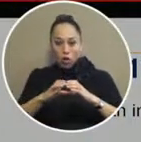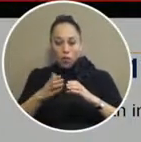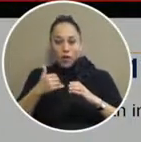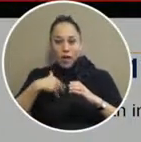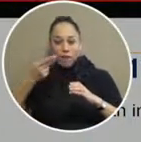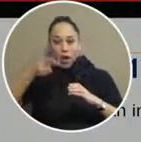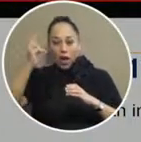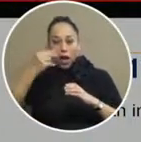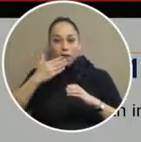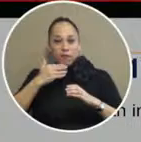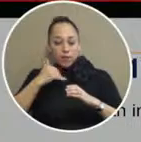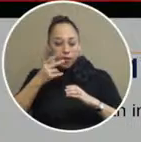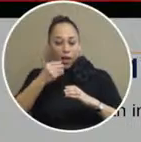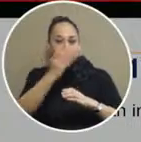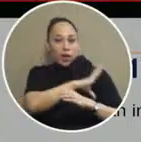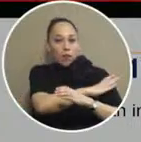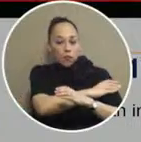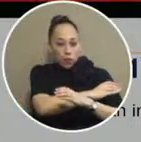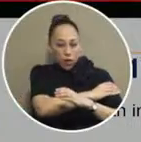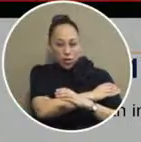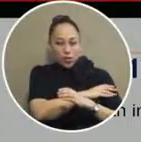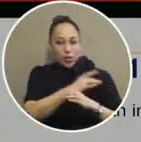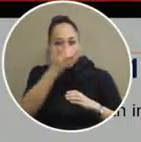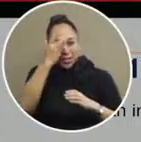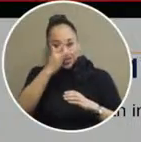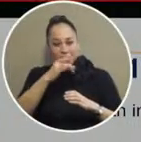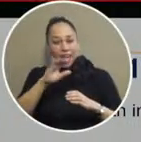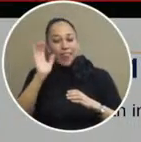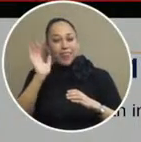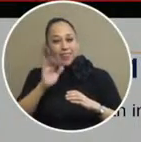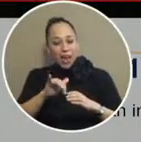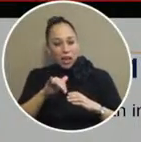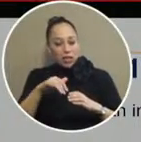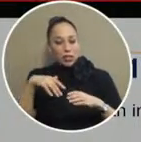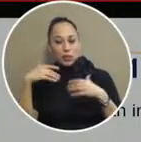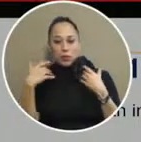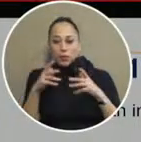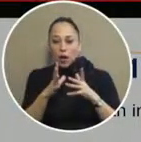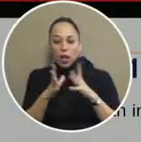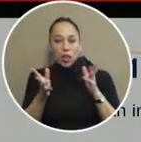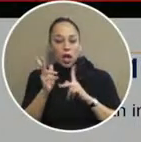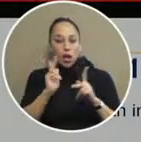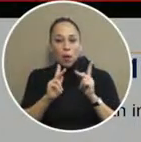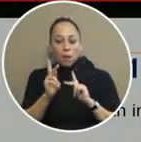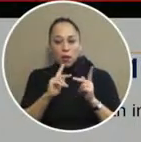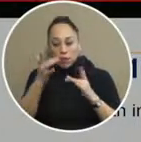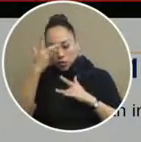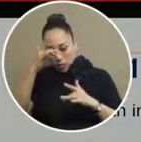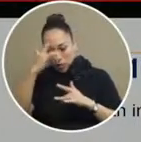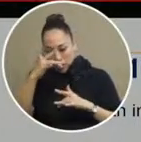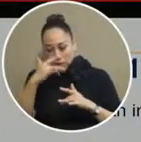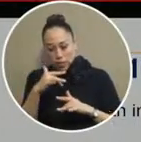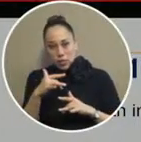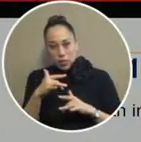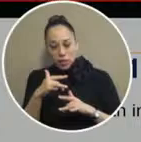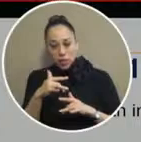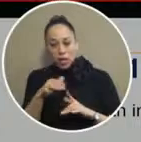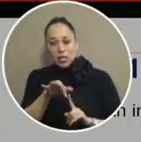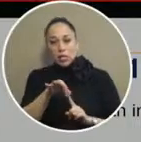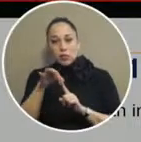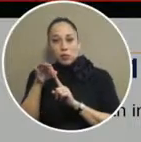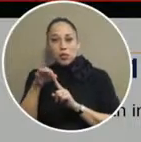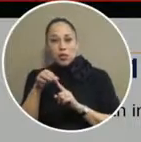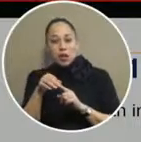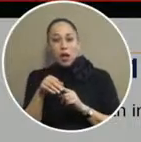and high blood pressure being very prevalent within our minorities, especially